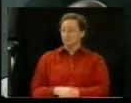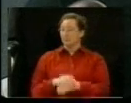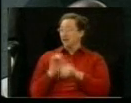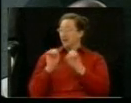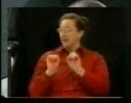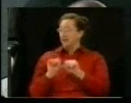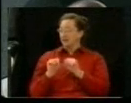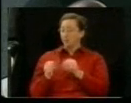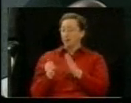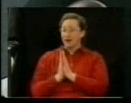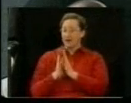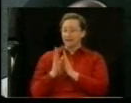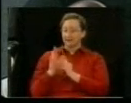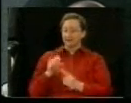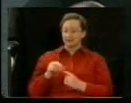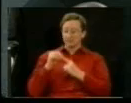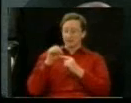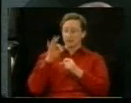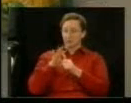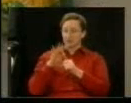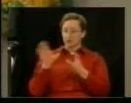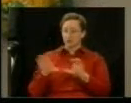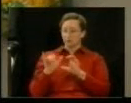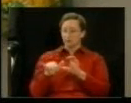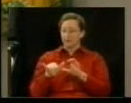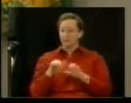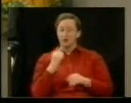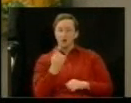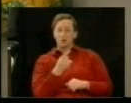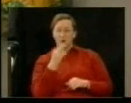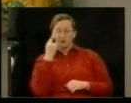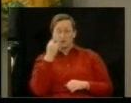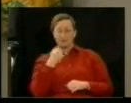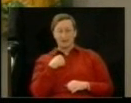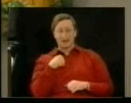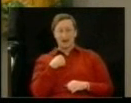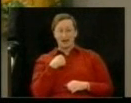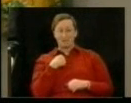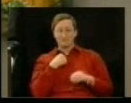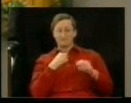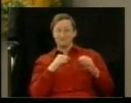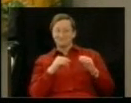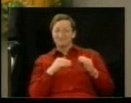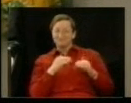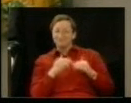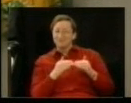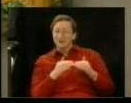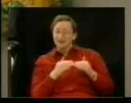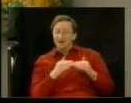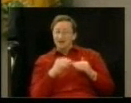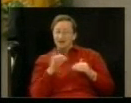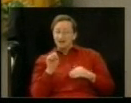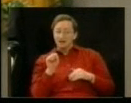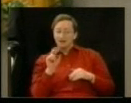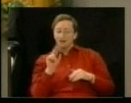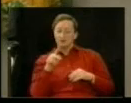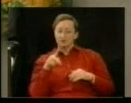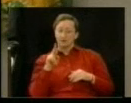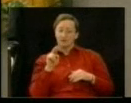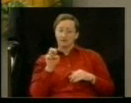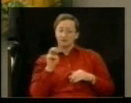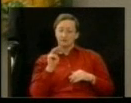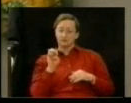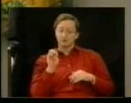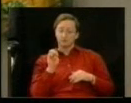Could we ask that the special election do that? The only reason I hesitate is, Director, did not the Supreme Court say we had to fill until the next